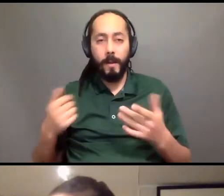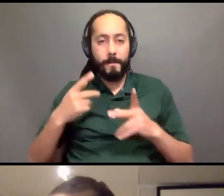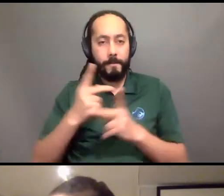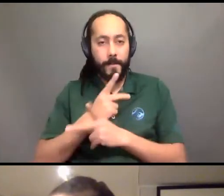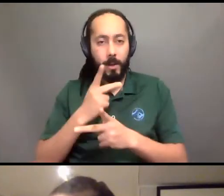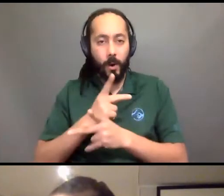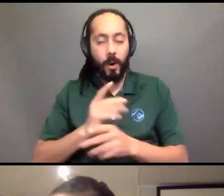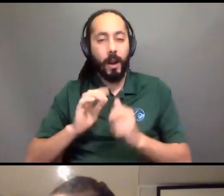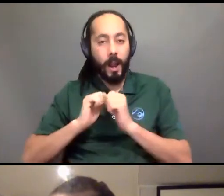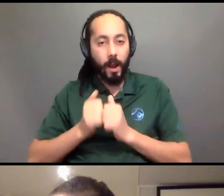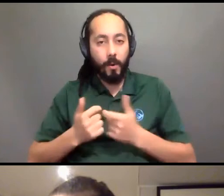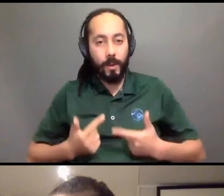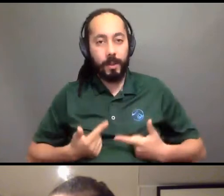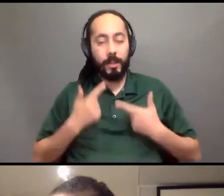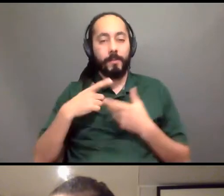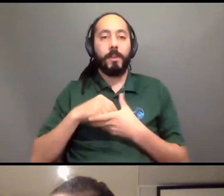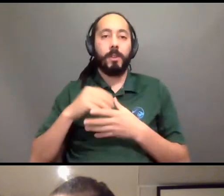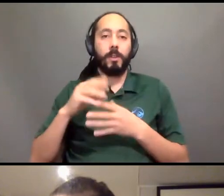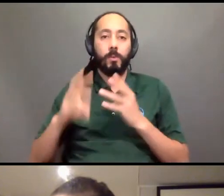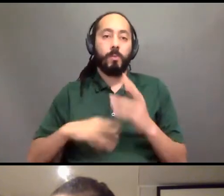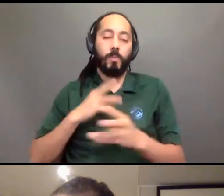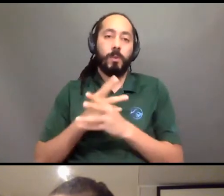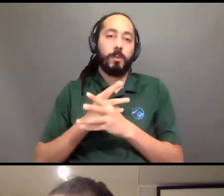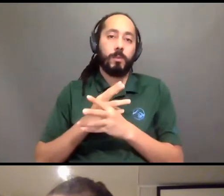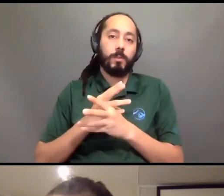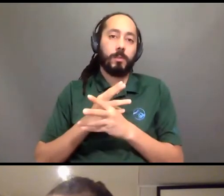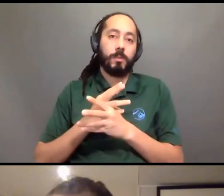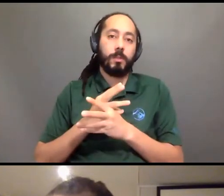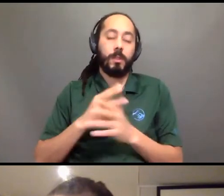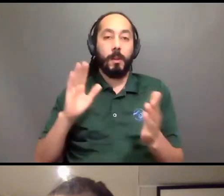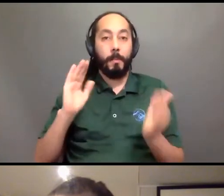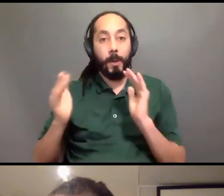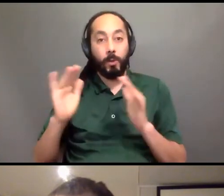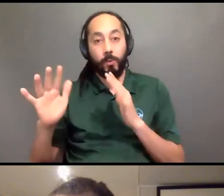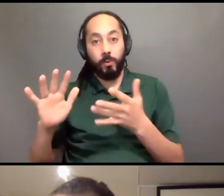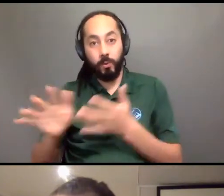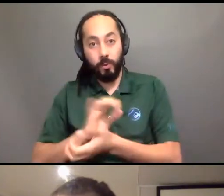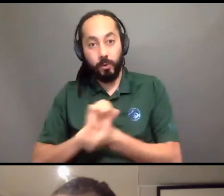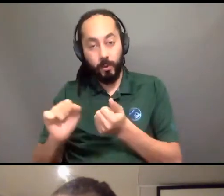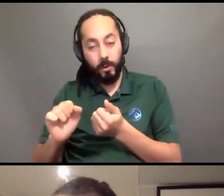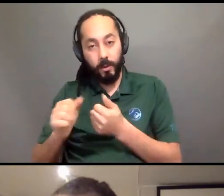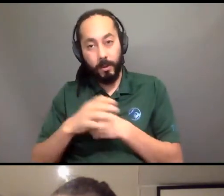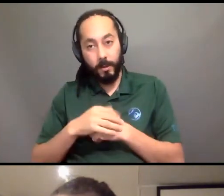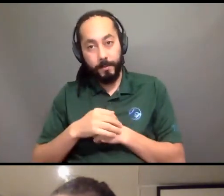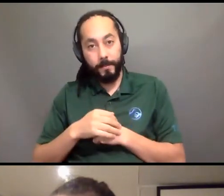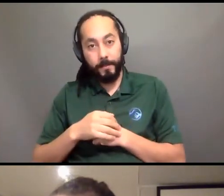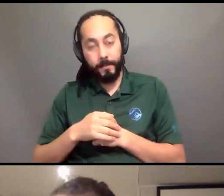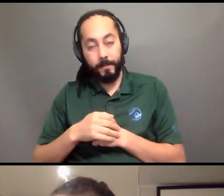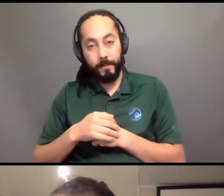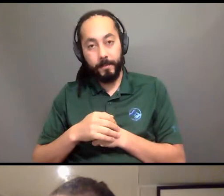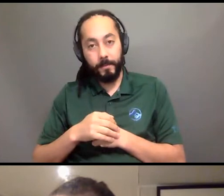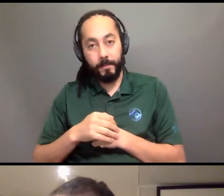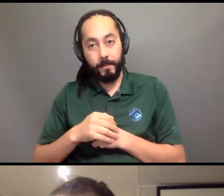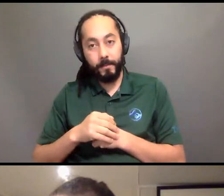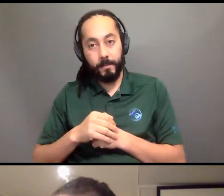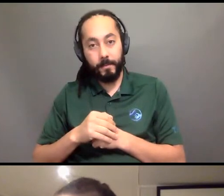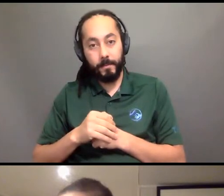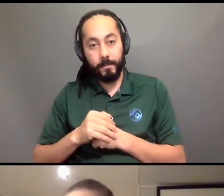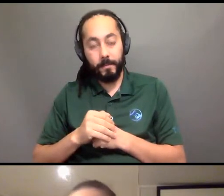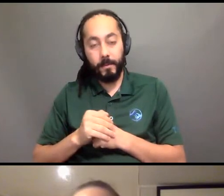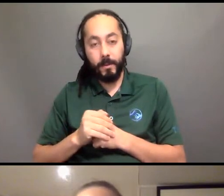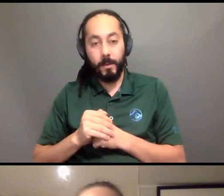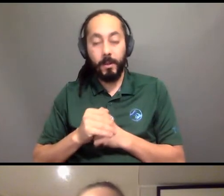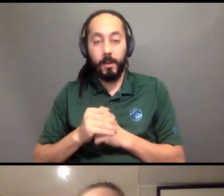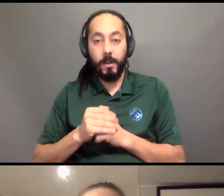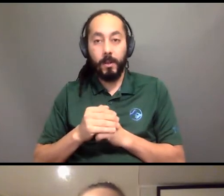than to destroy it. And this figuring is something that